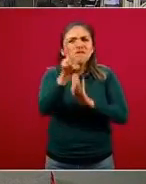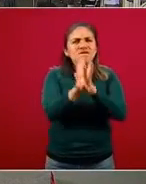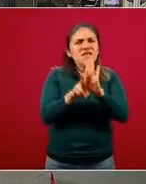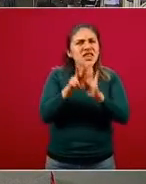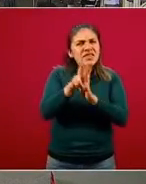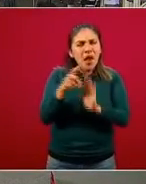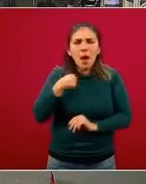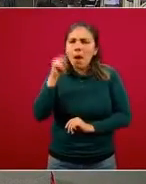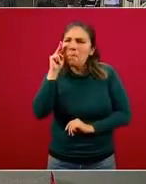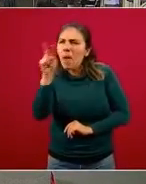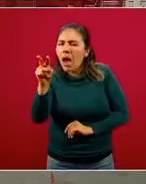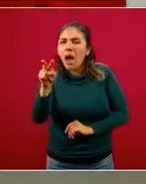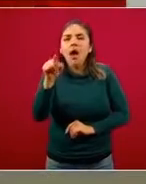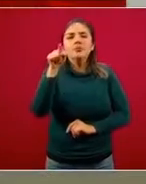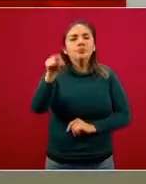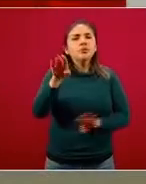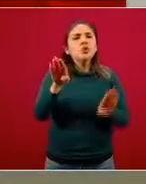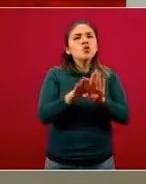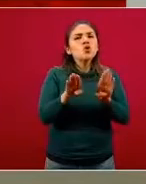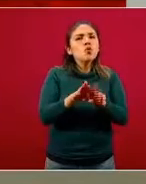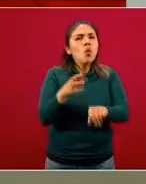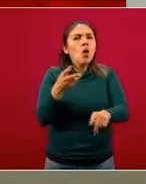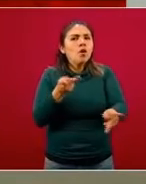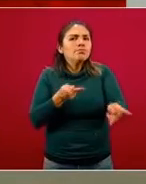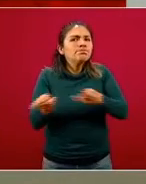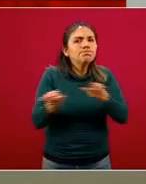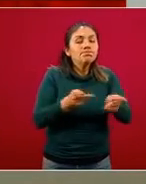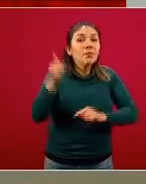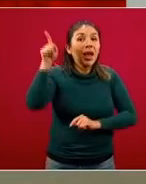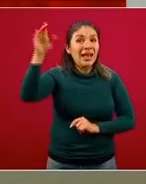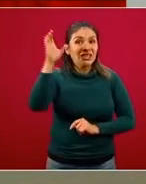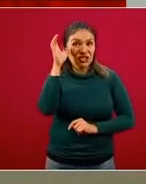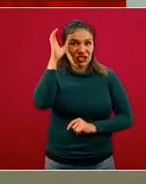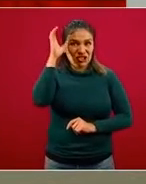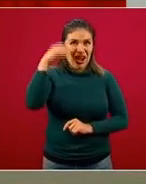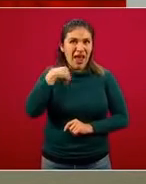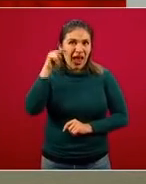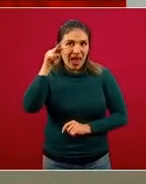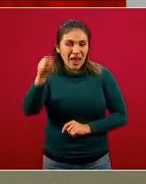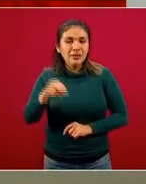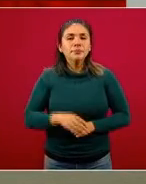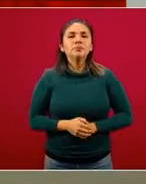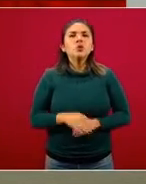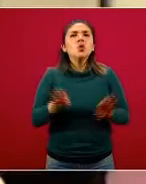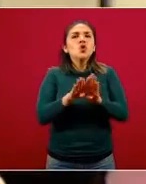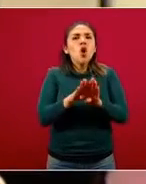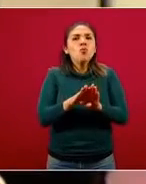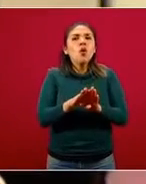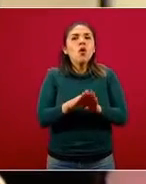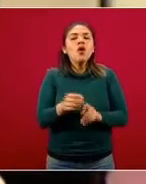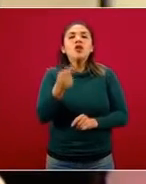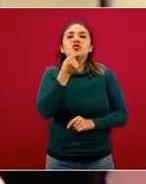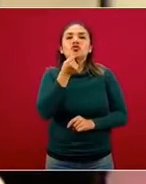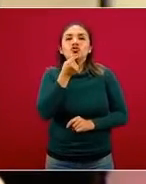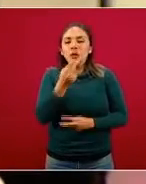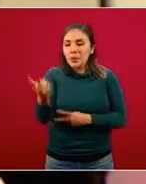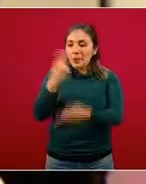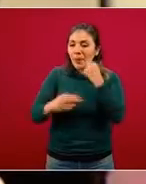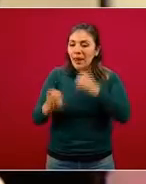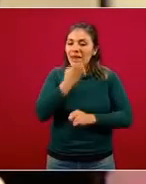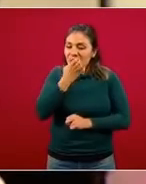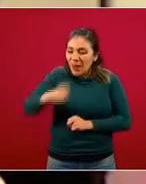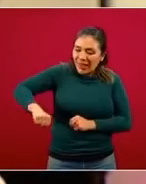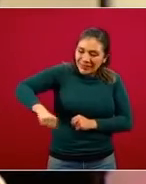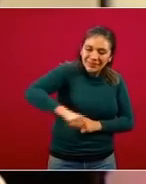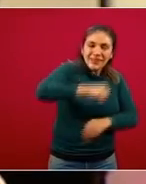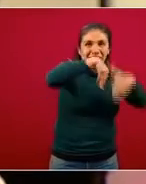water. del I also protocolo de found cómo a se lleva en video China, on protocols that's cómo se going on in recibe China right a un now, alumno.